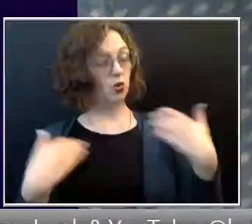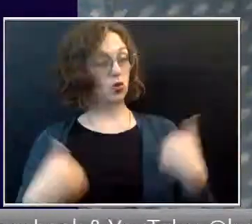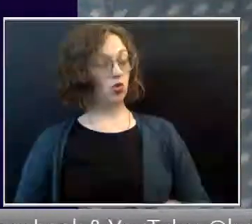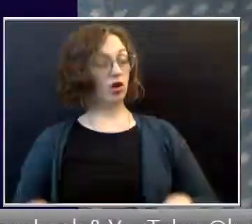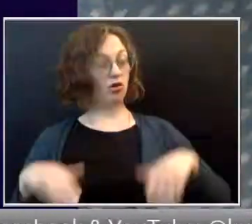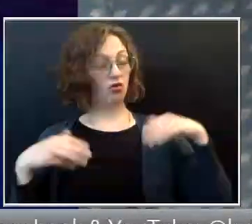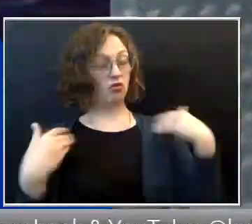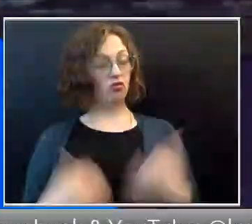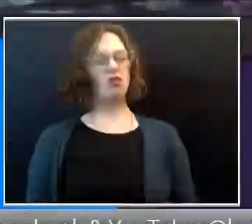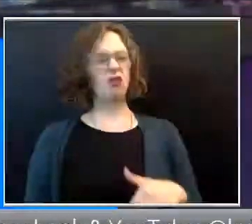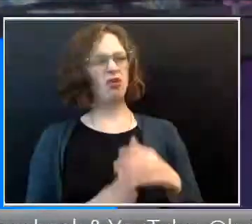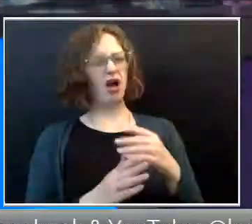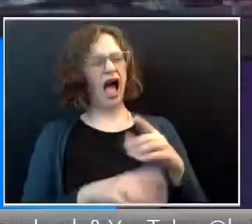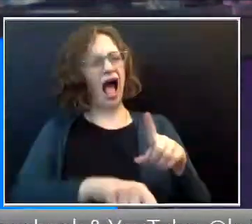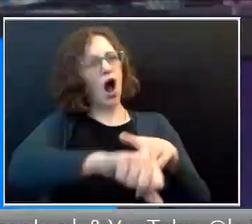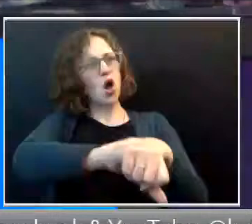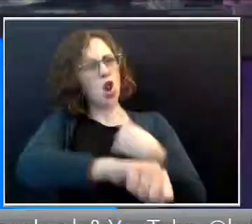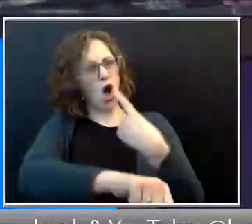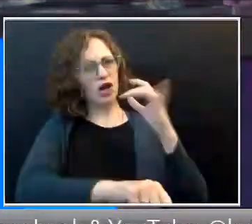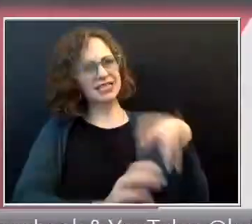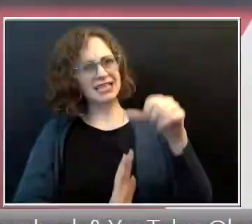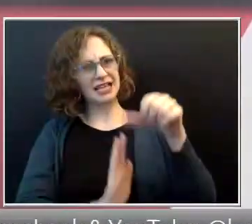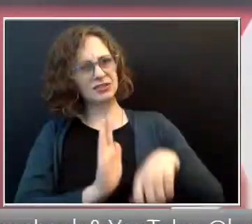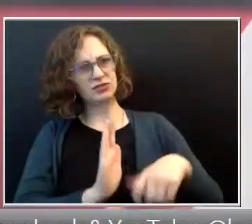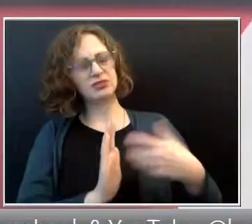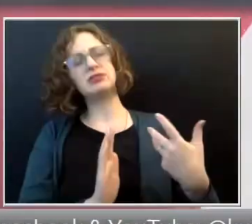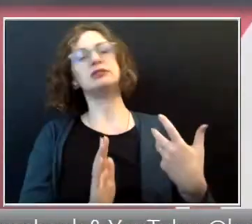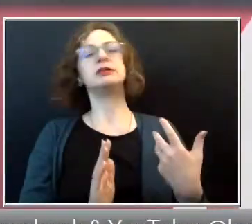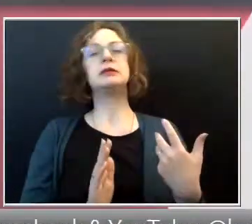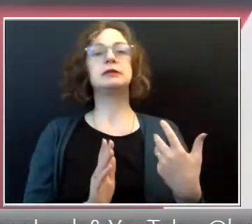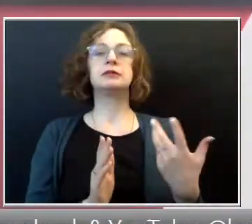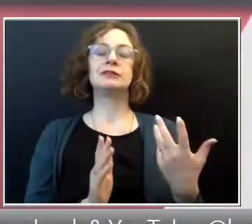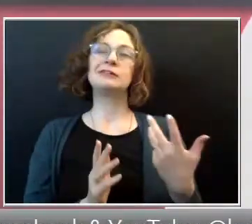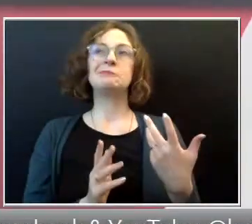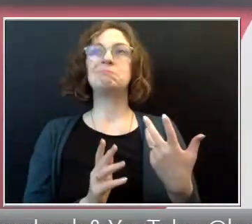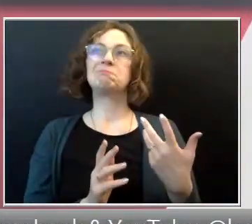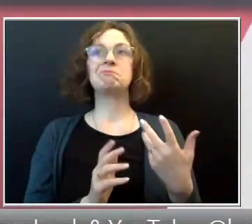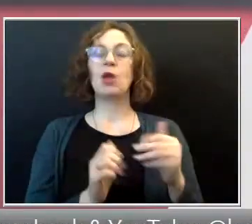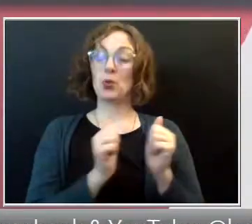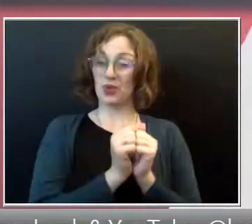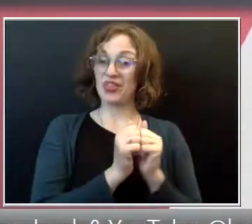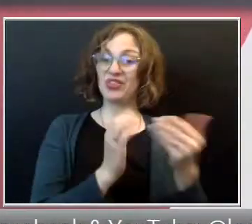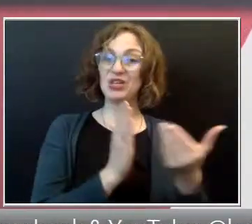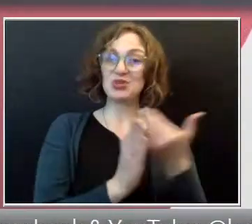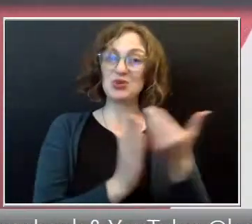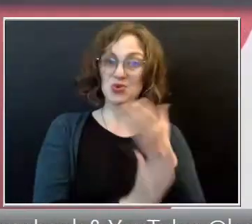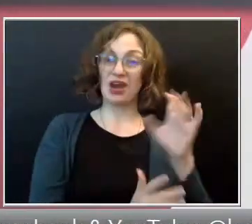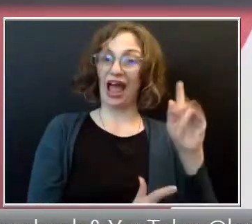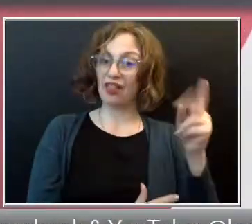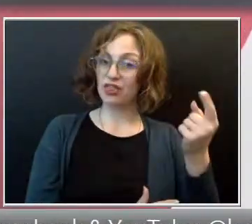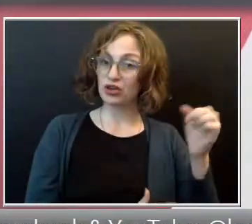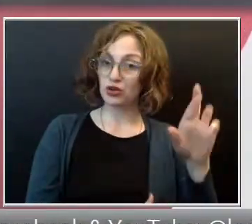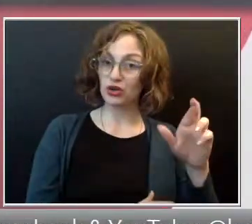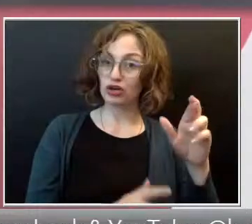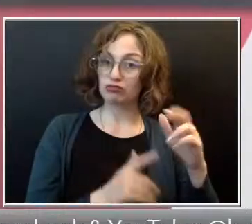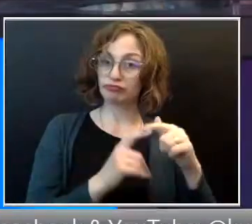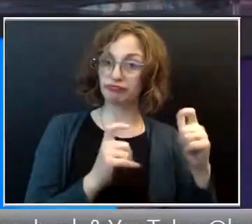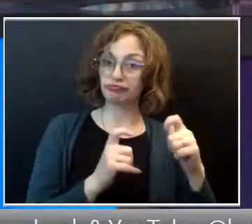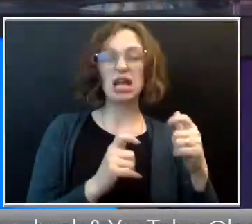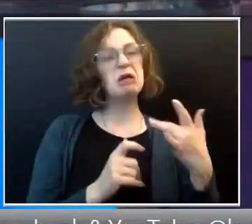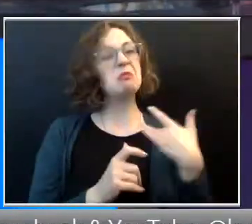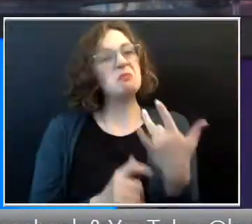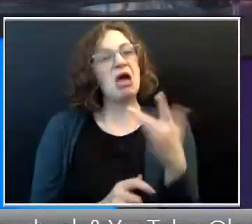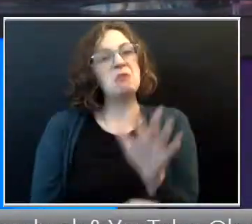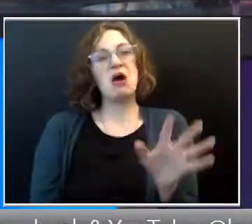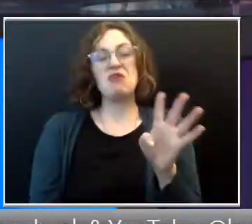procedures? You know, the faster we can get with these devices, typically they're about 45 minutes to an hour. High stress, high stakes.